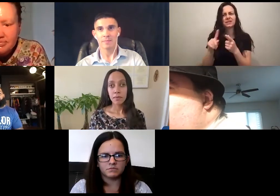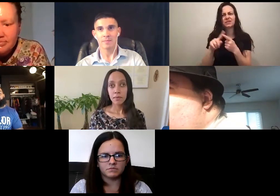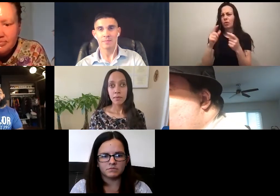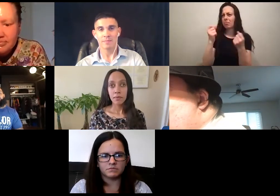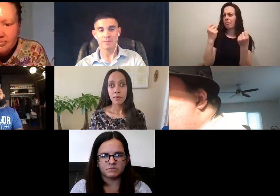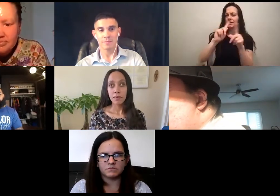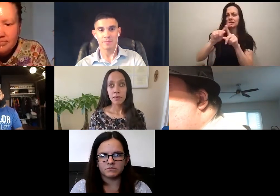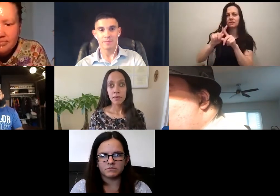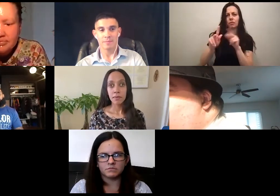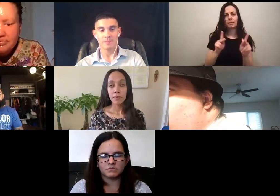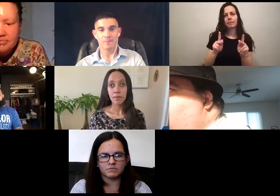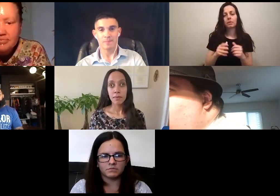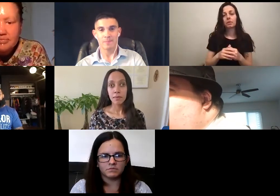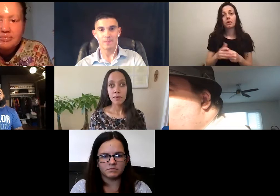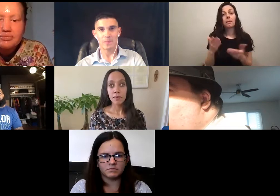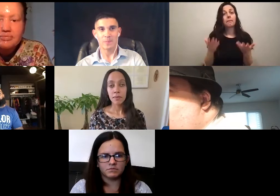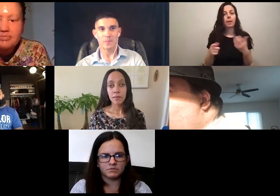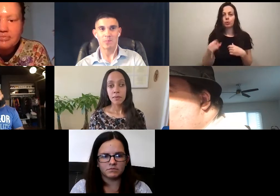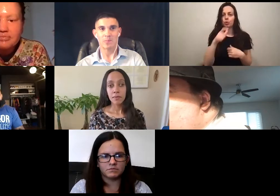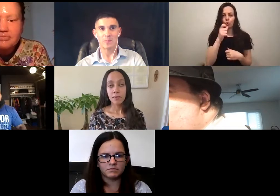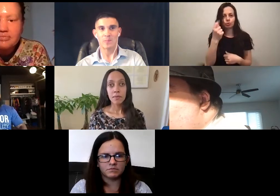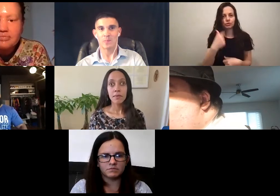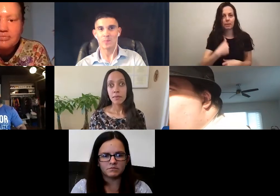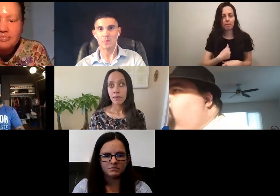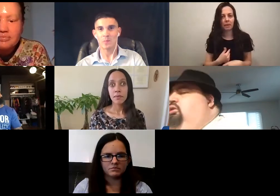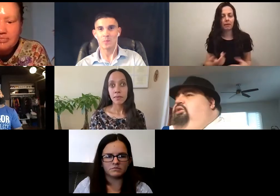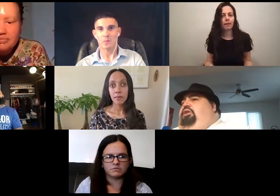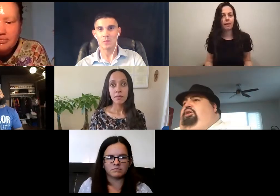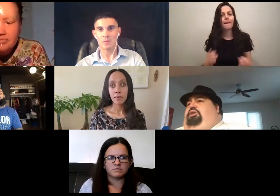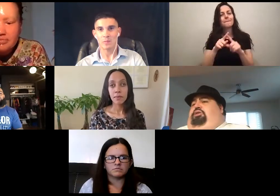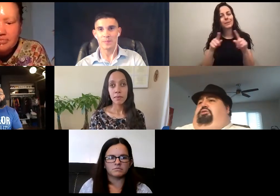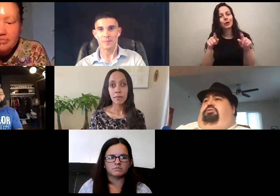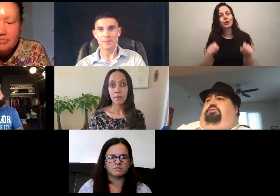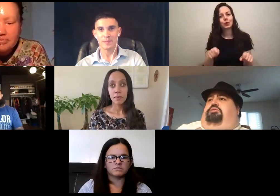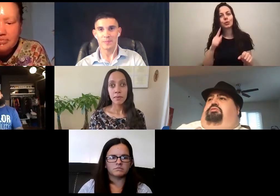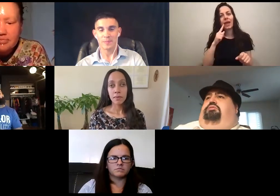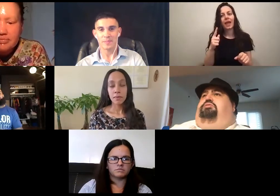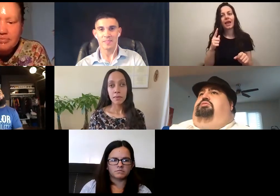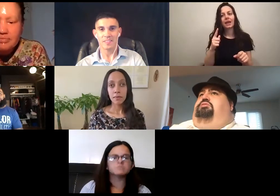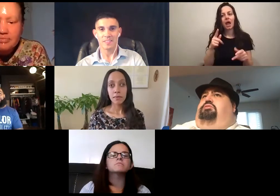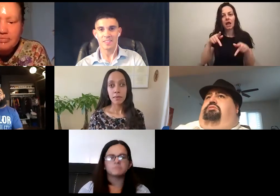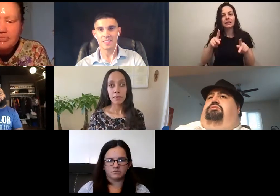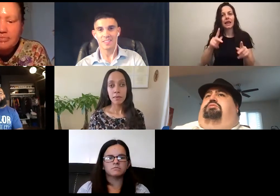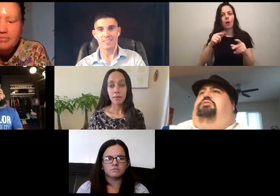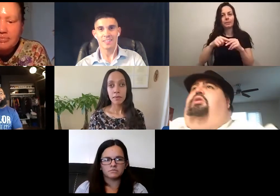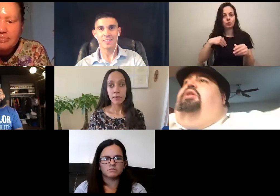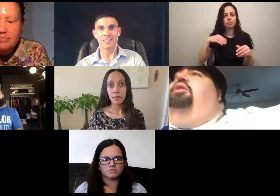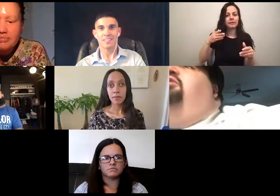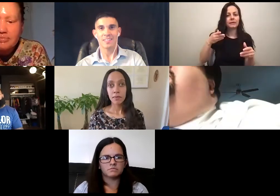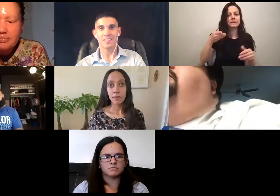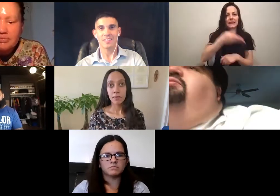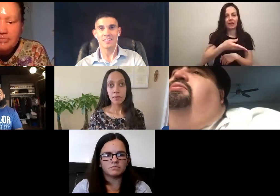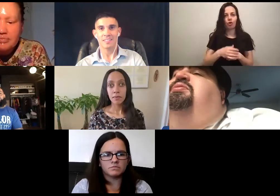where that you might not understand me, but you can get me in that room. And you can get me in that room